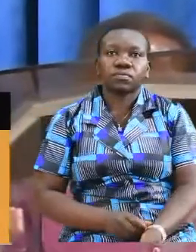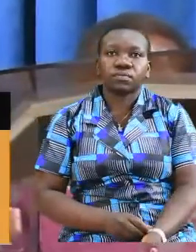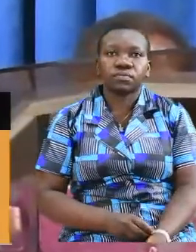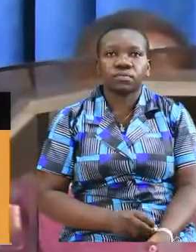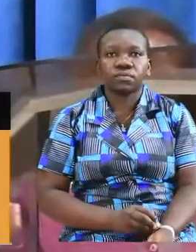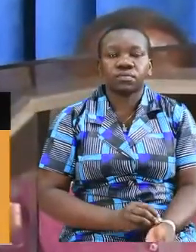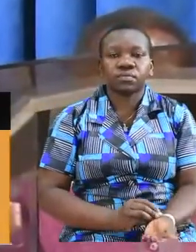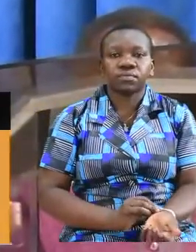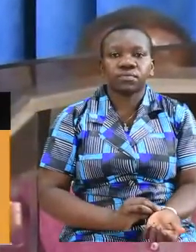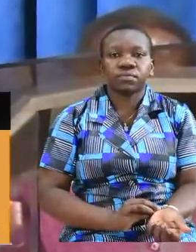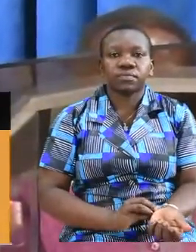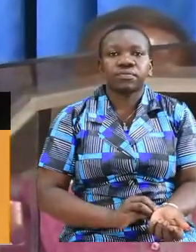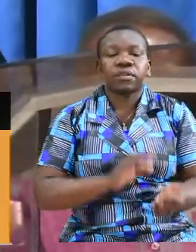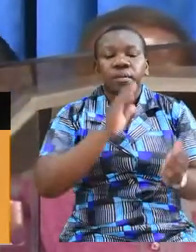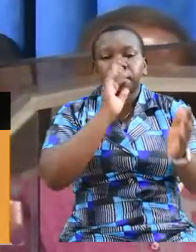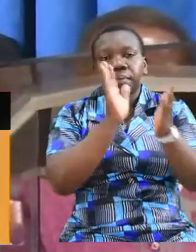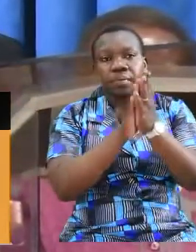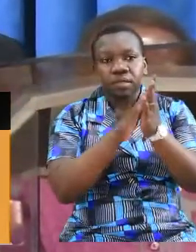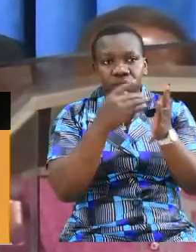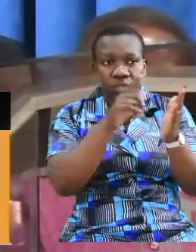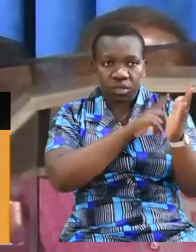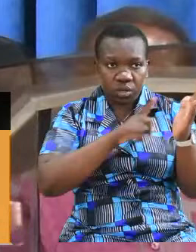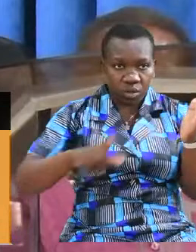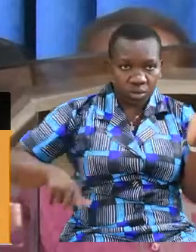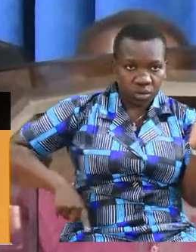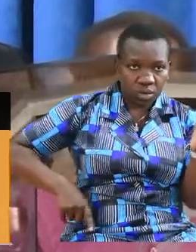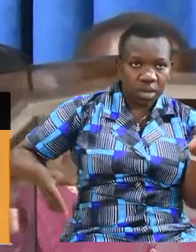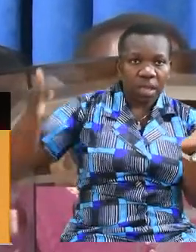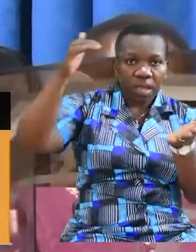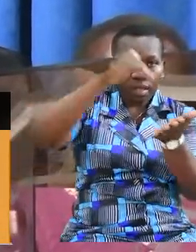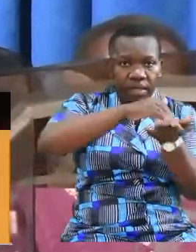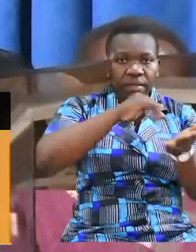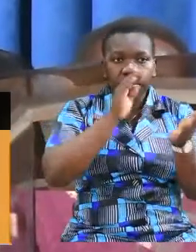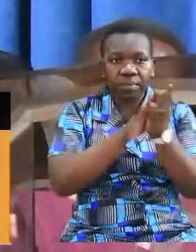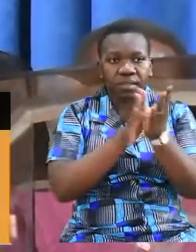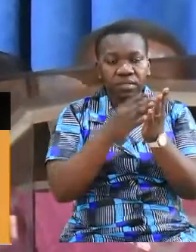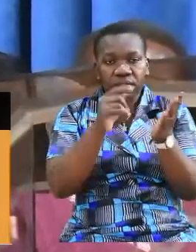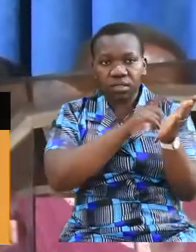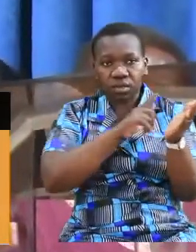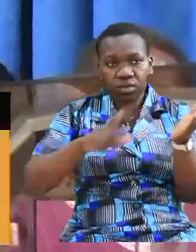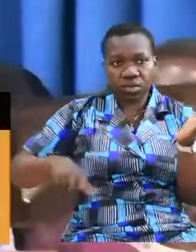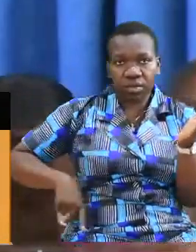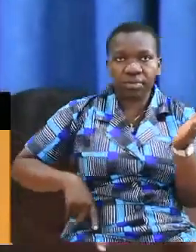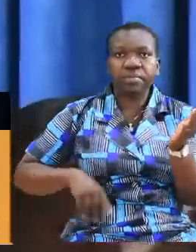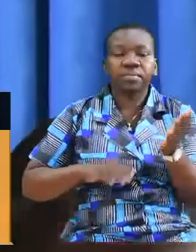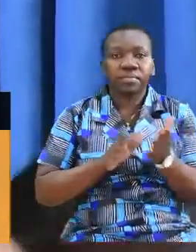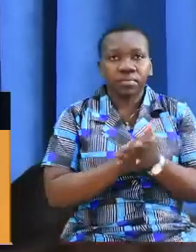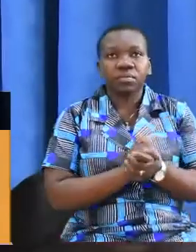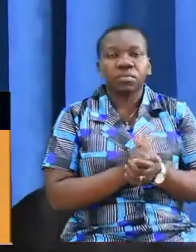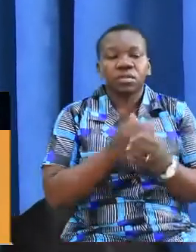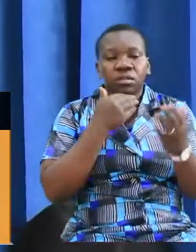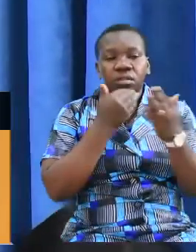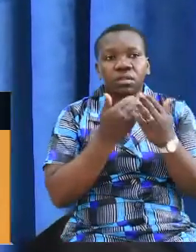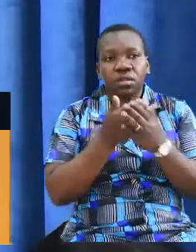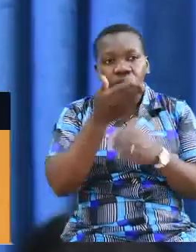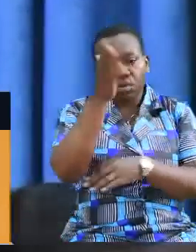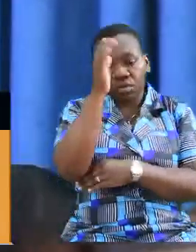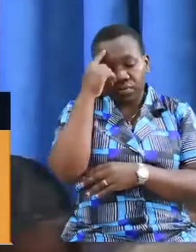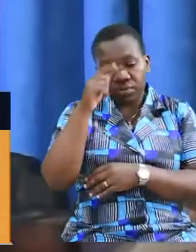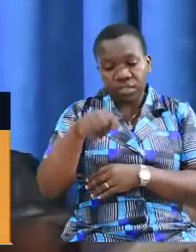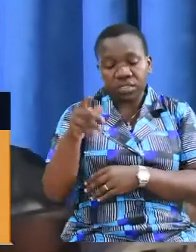Praise God. Amen. Praise God, Church. Amen. I am Kingston Irongo. Christ is my personal